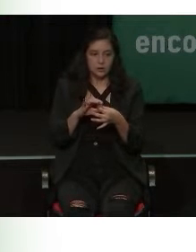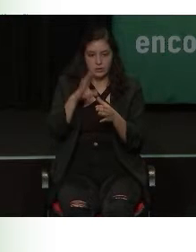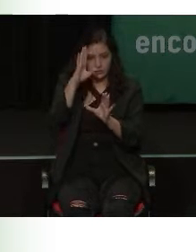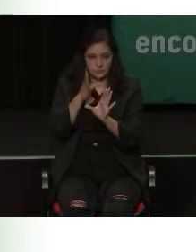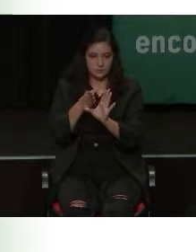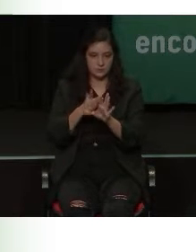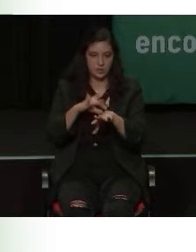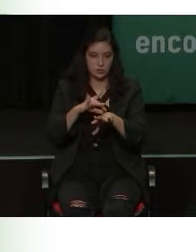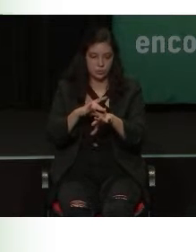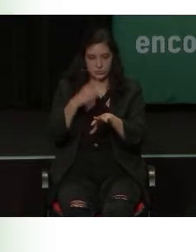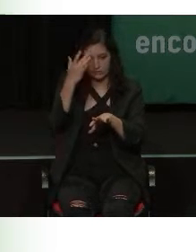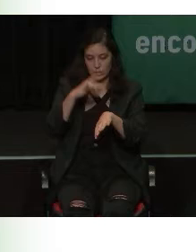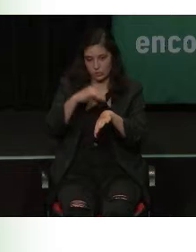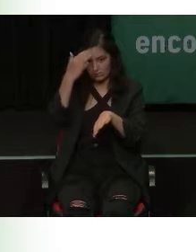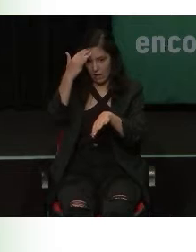psychopathology.